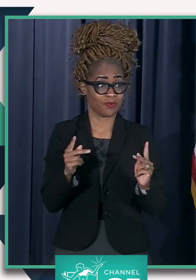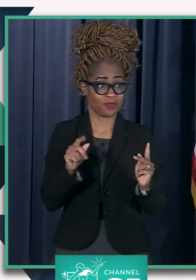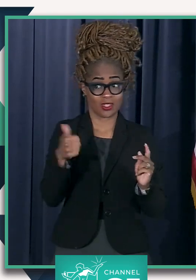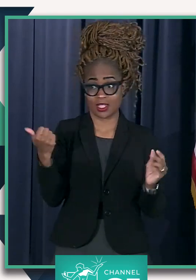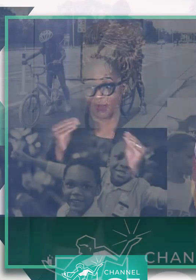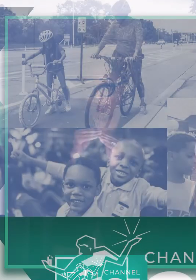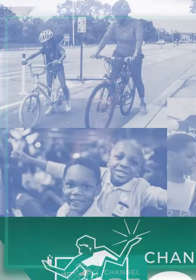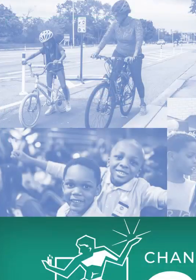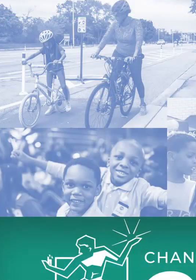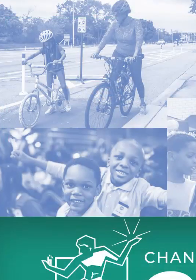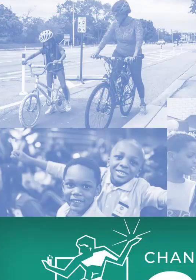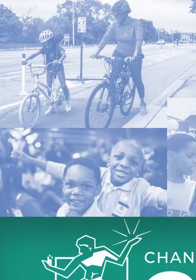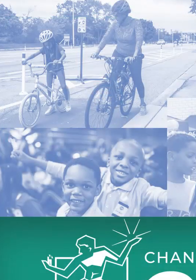All right, thank you all very much.